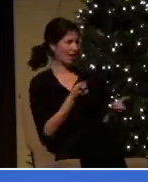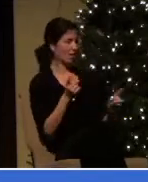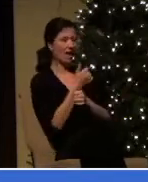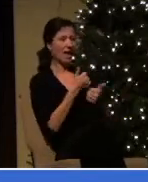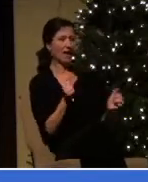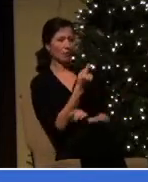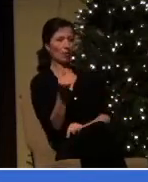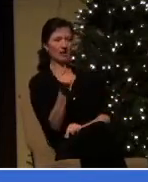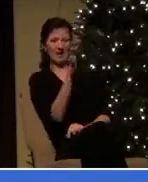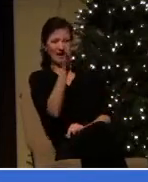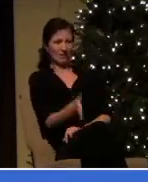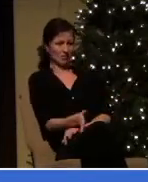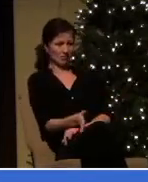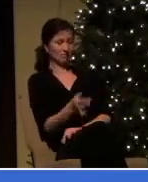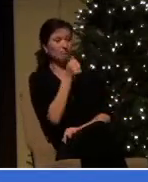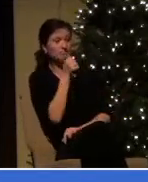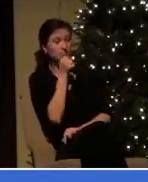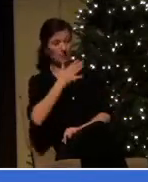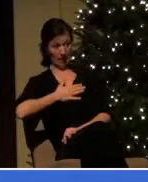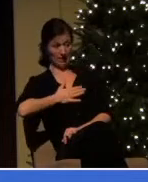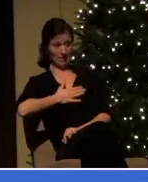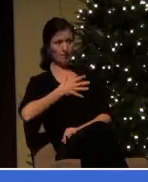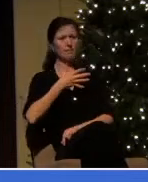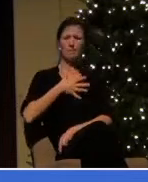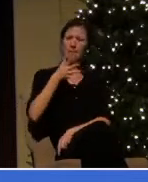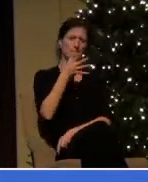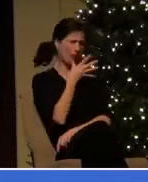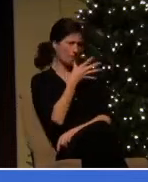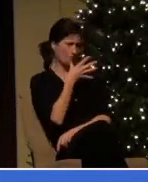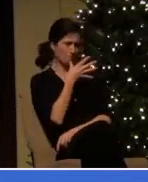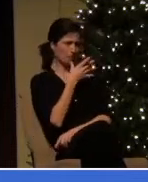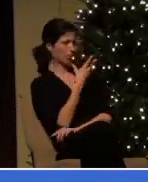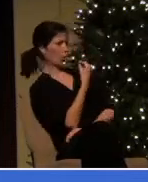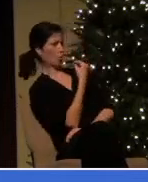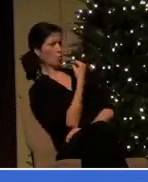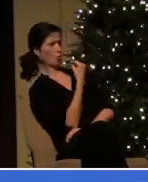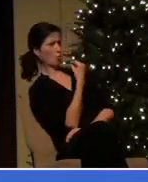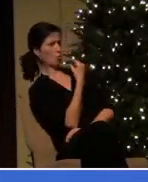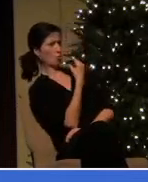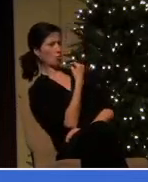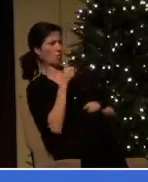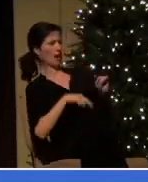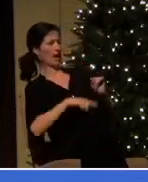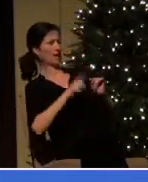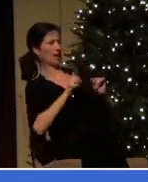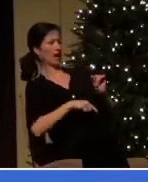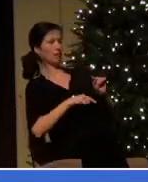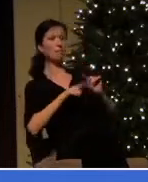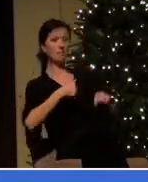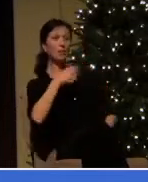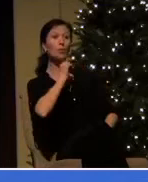this before. You see, ever since I've been 4 years old, I have been practicing my